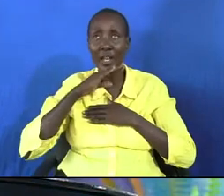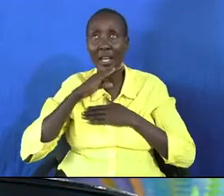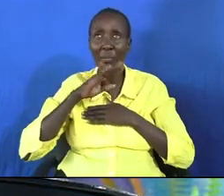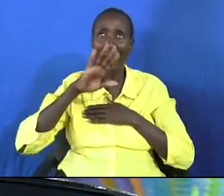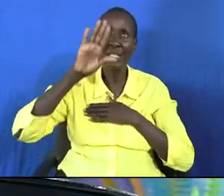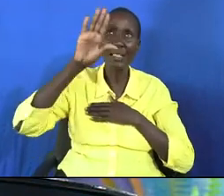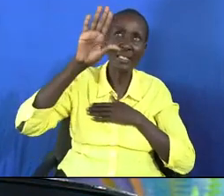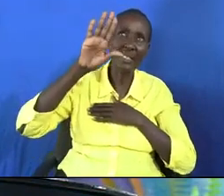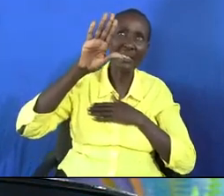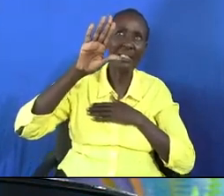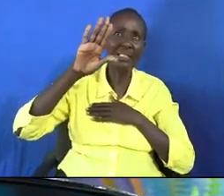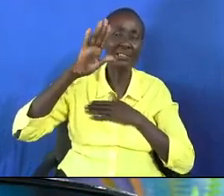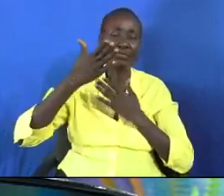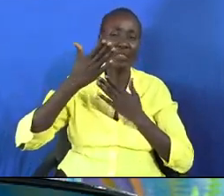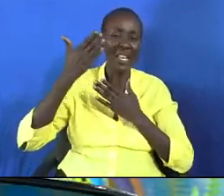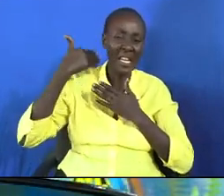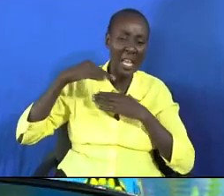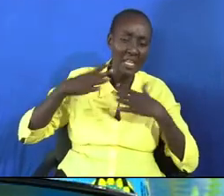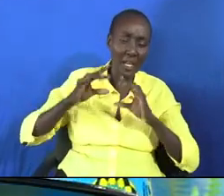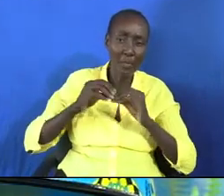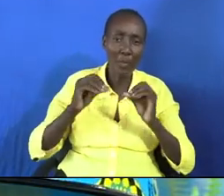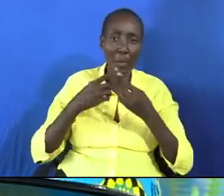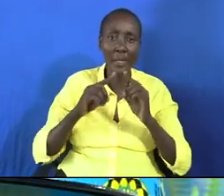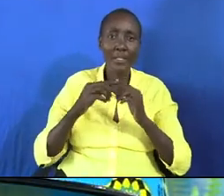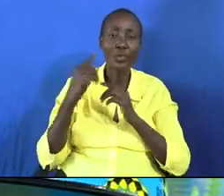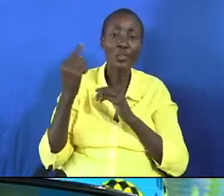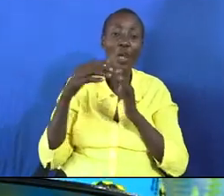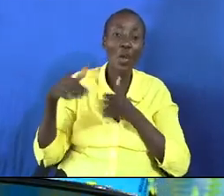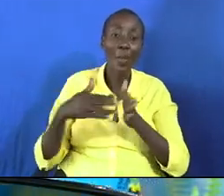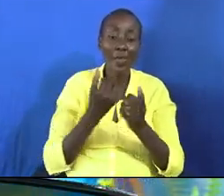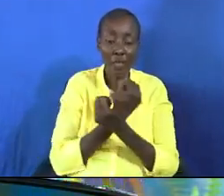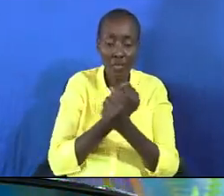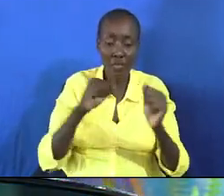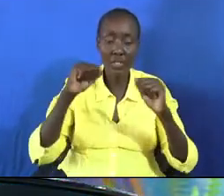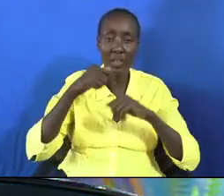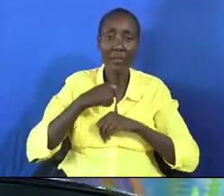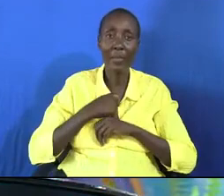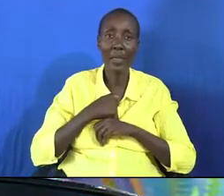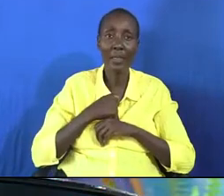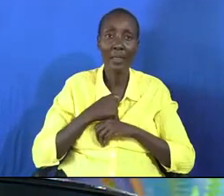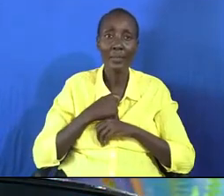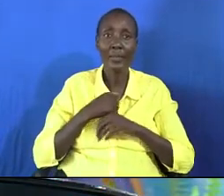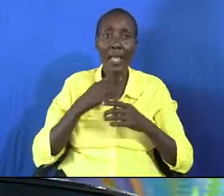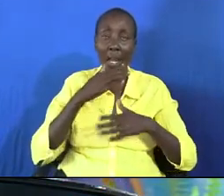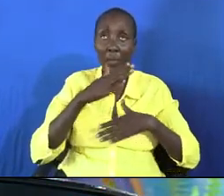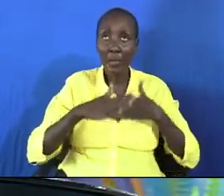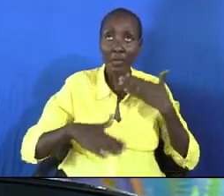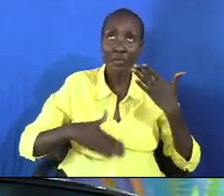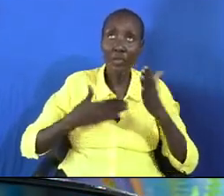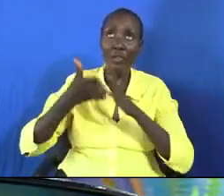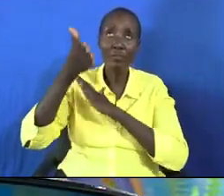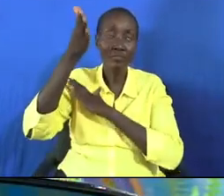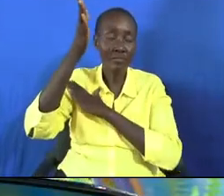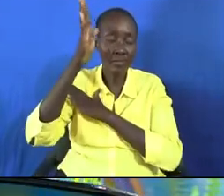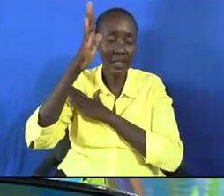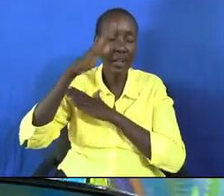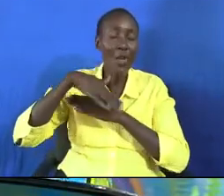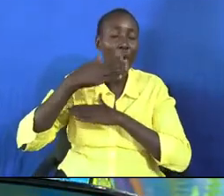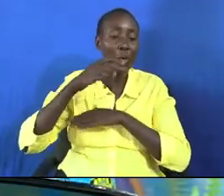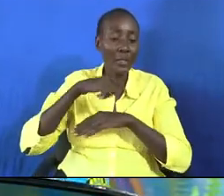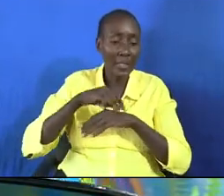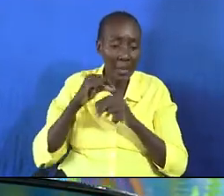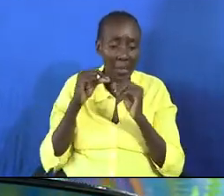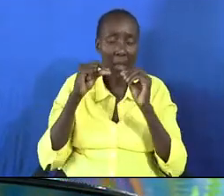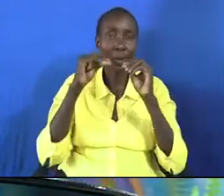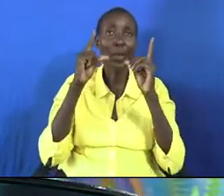a sadist, but because that was the only way to save me. And because it pleased God, every time I wake